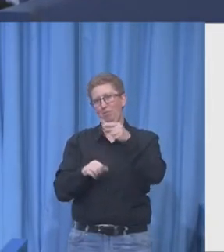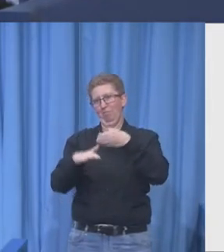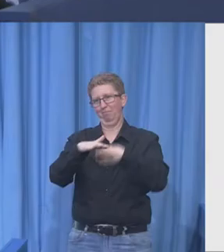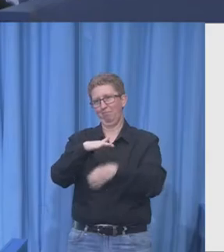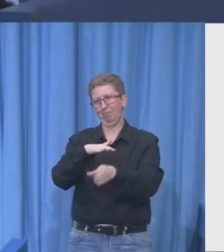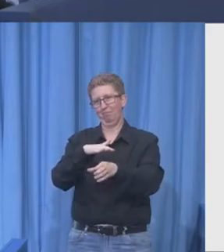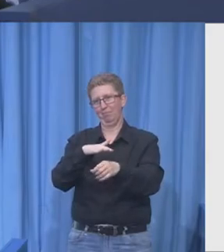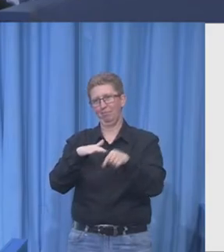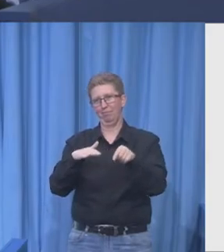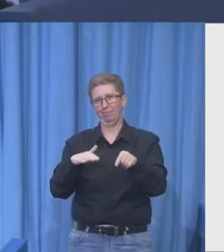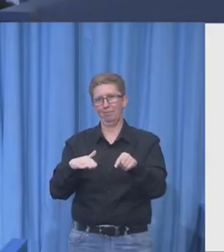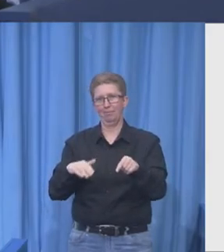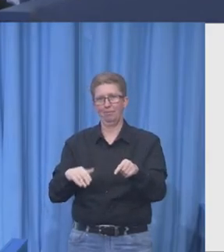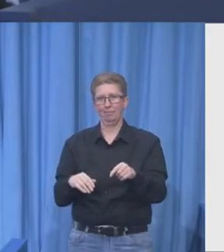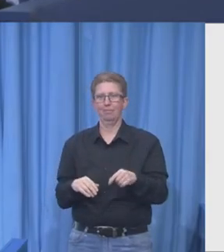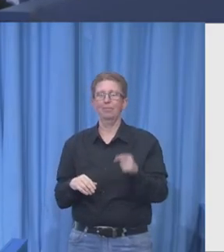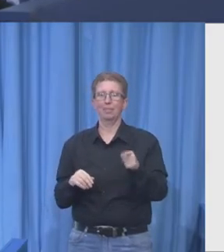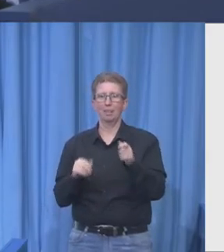with